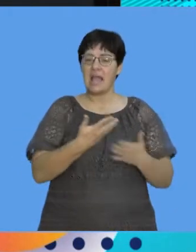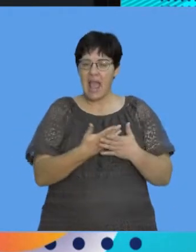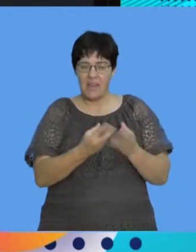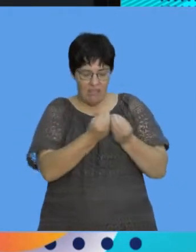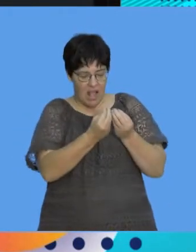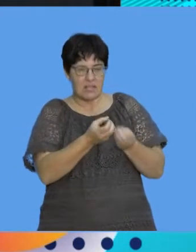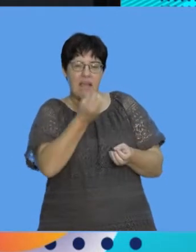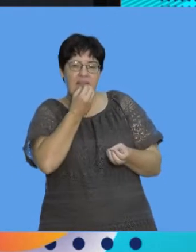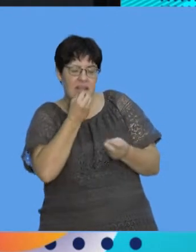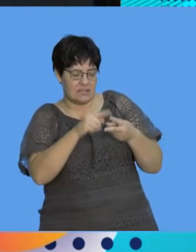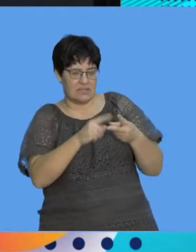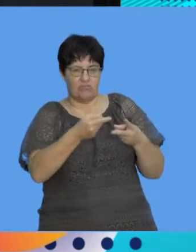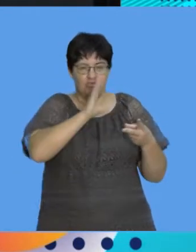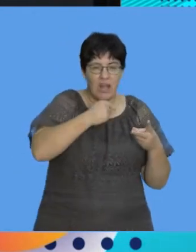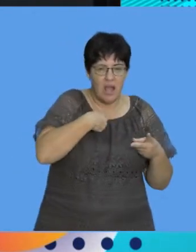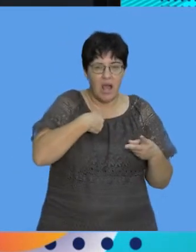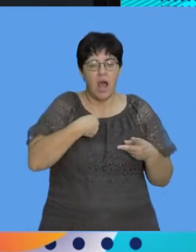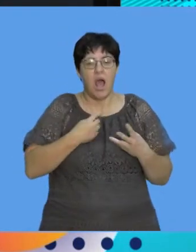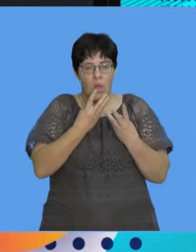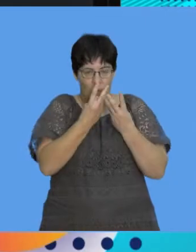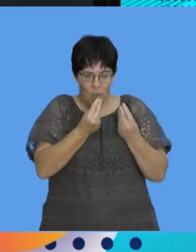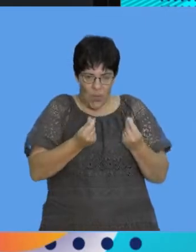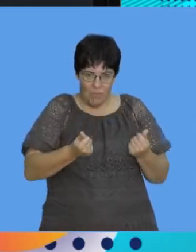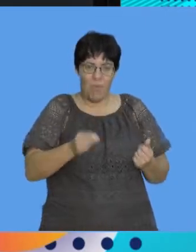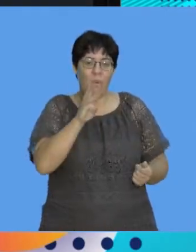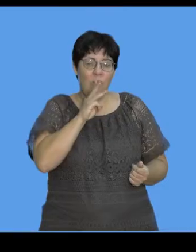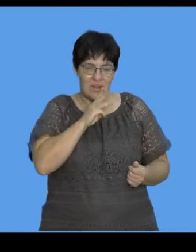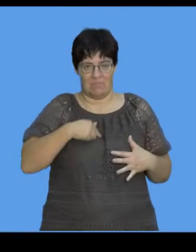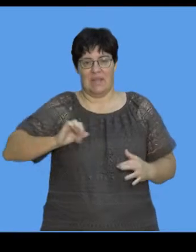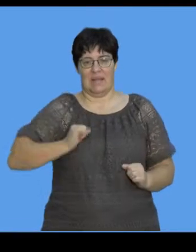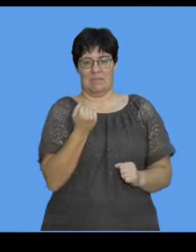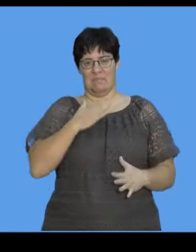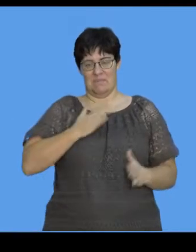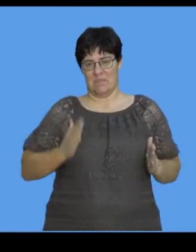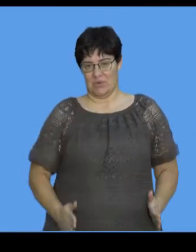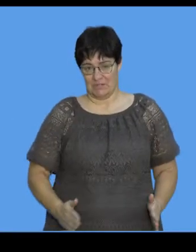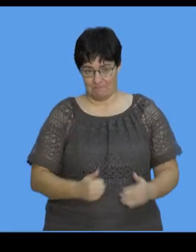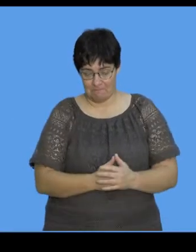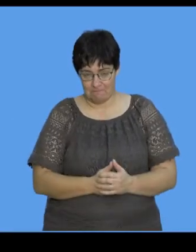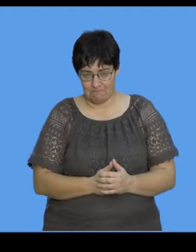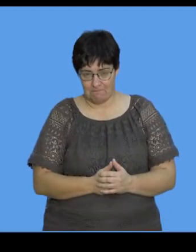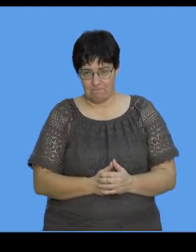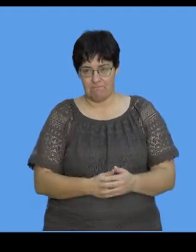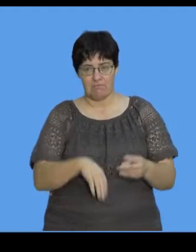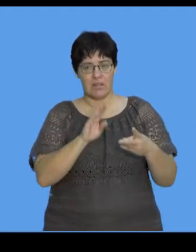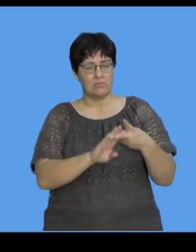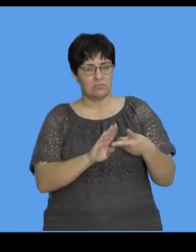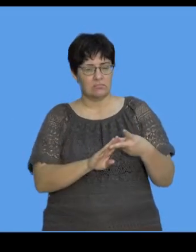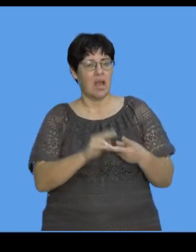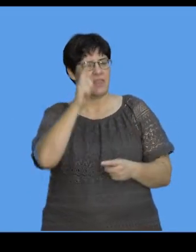stuff, right? Lots of small stuff dissolved in there. Okay, next thing I want you to understand, think about